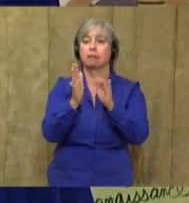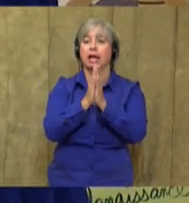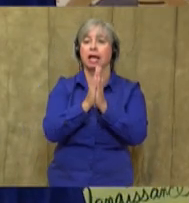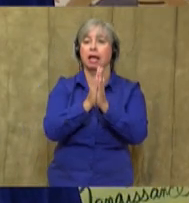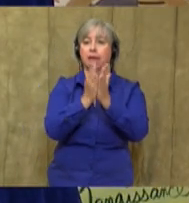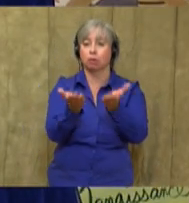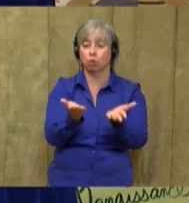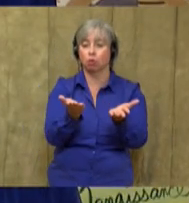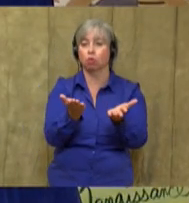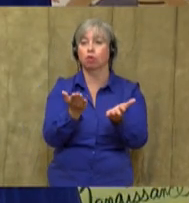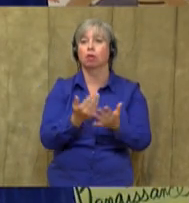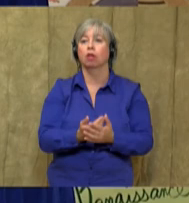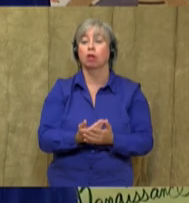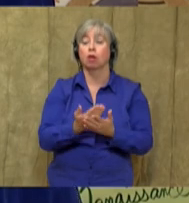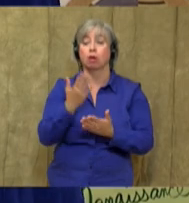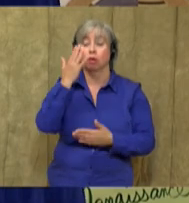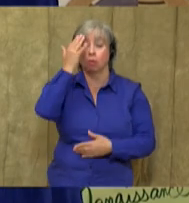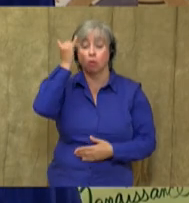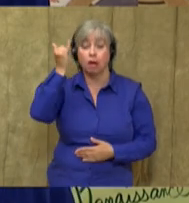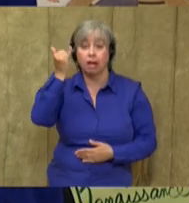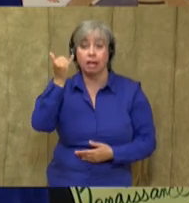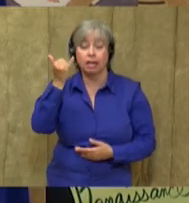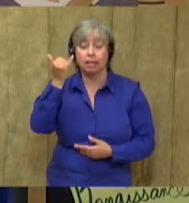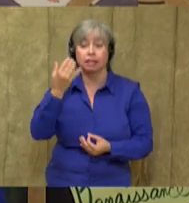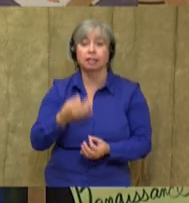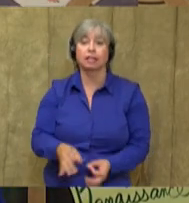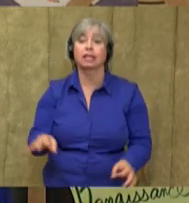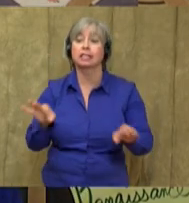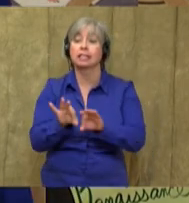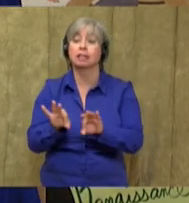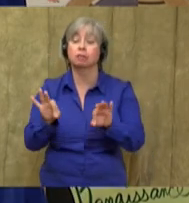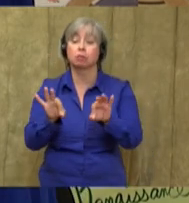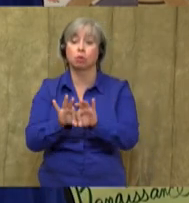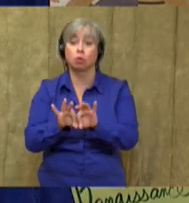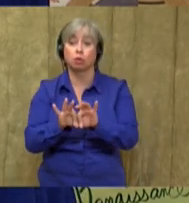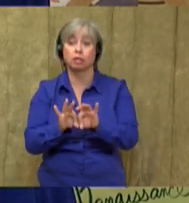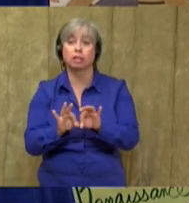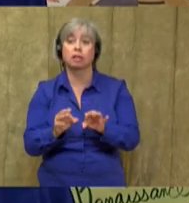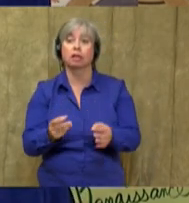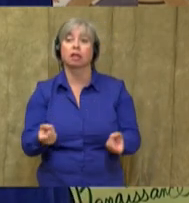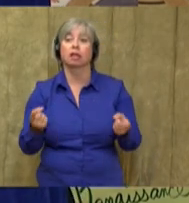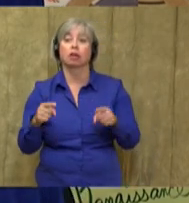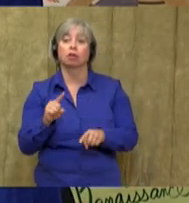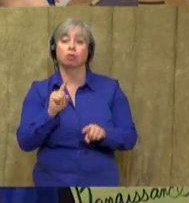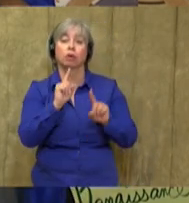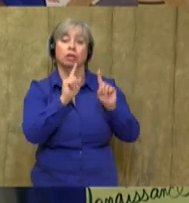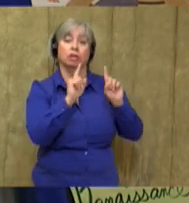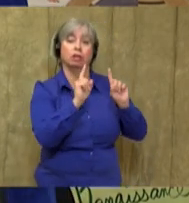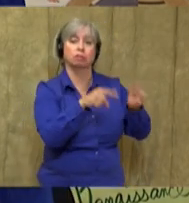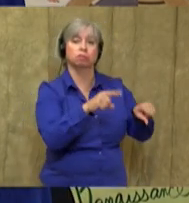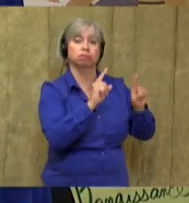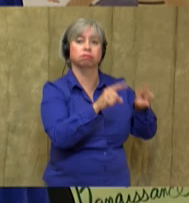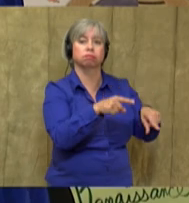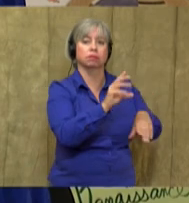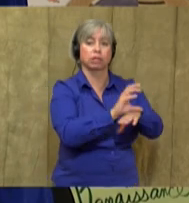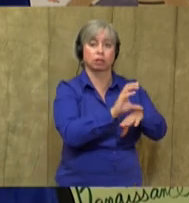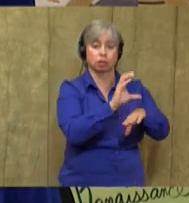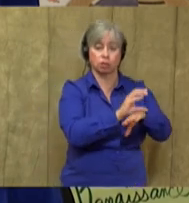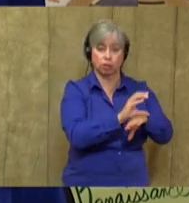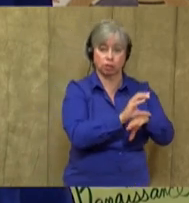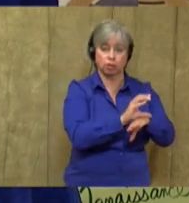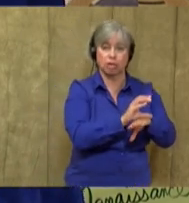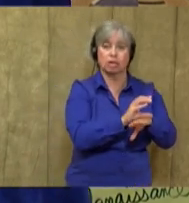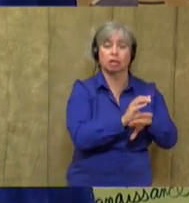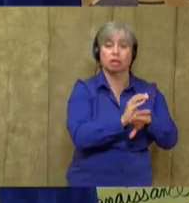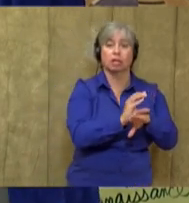important because you have to understand the church, when you went to church, the whole church was done in a foreign language that